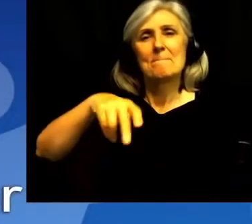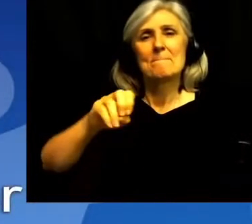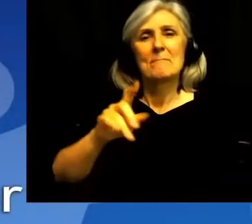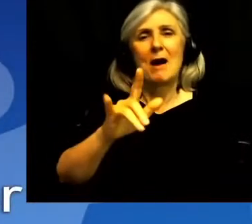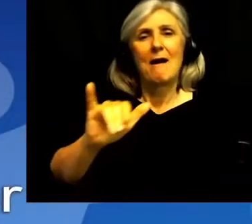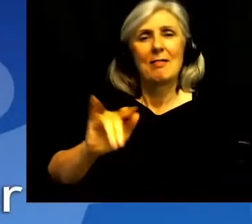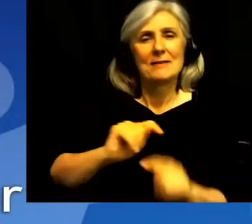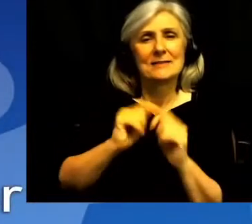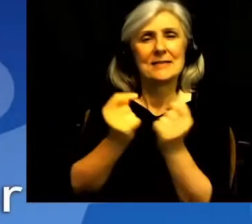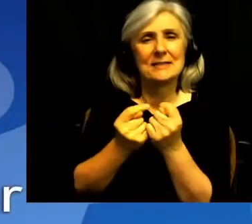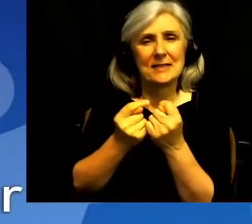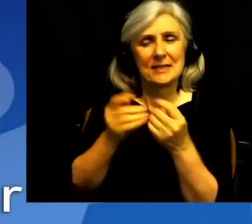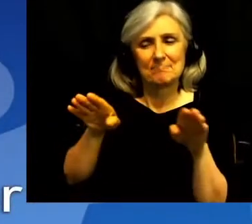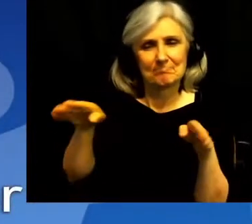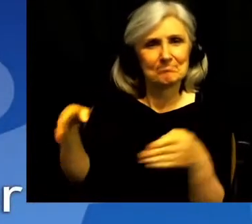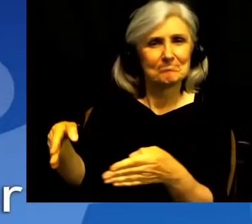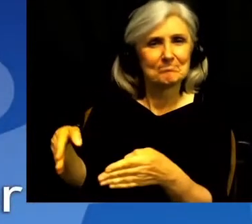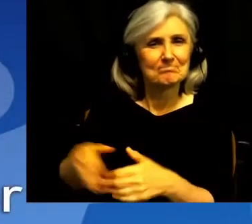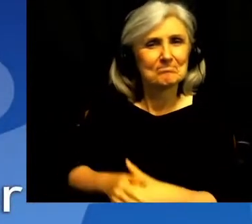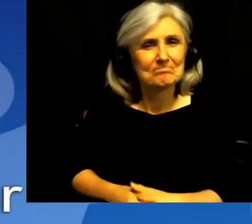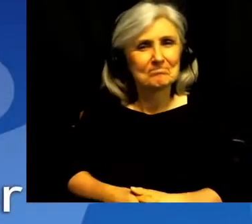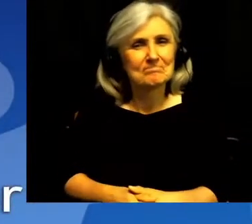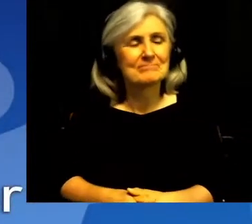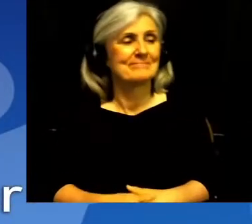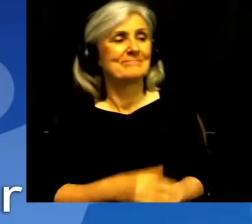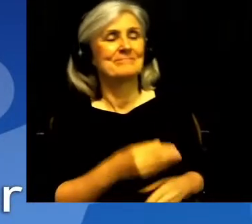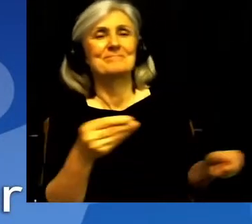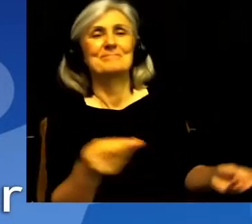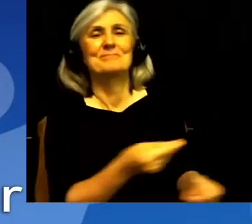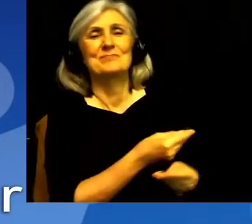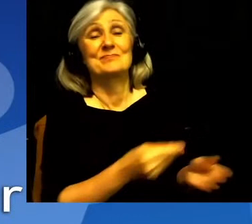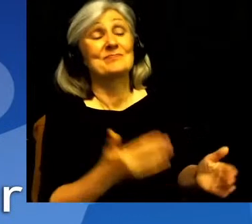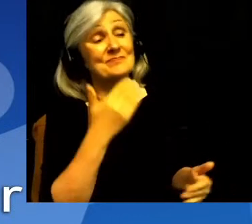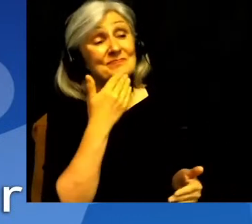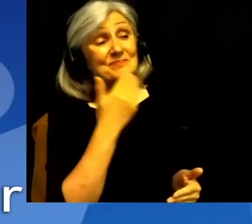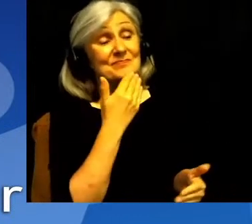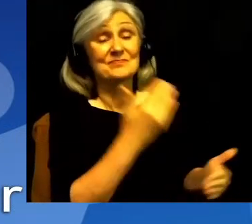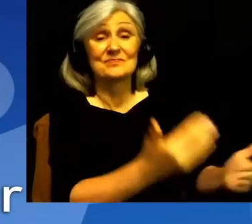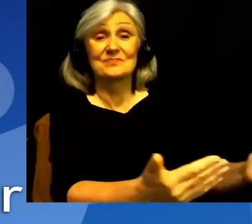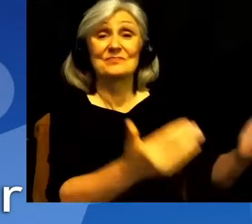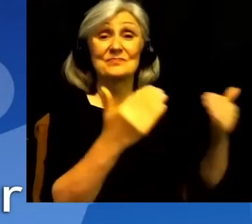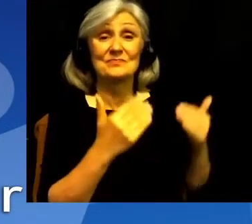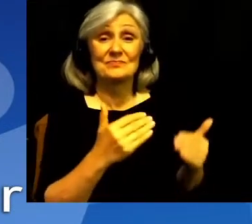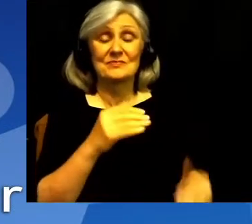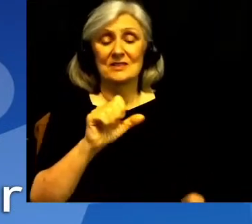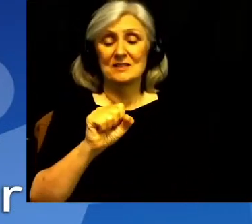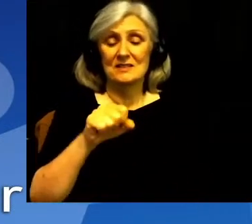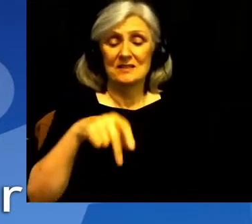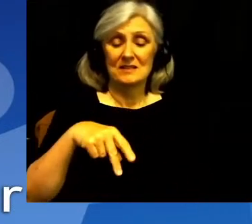Thank you for that. Let's go now to Jessica Garaci, Spectrum News.